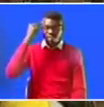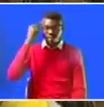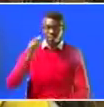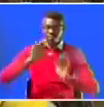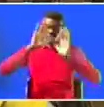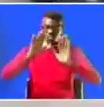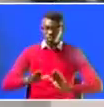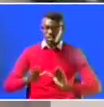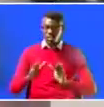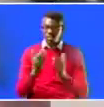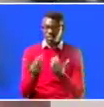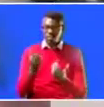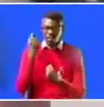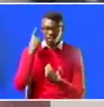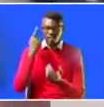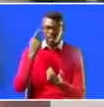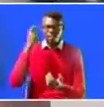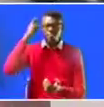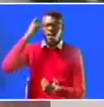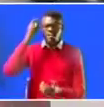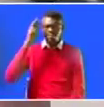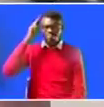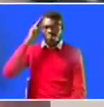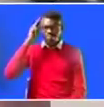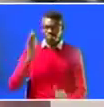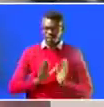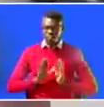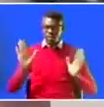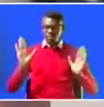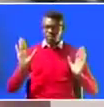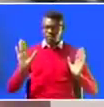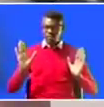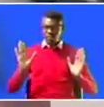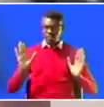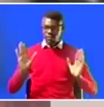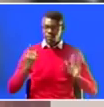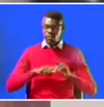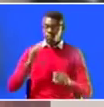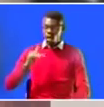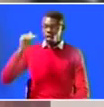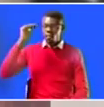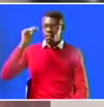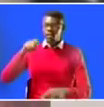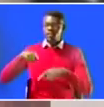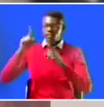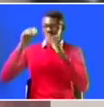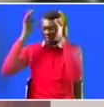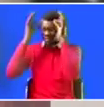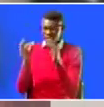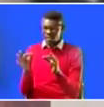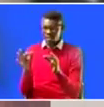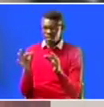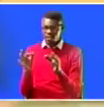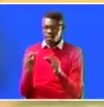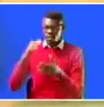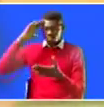of logic, reason. If they hold even their belief, they are understanding of what they believe in, not just believing because they want